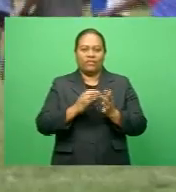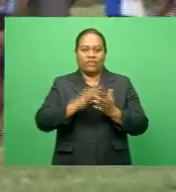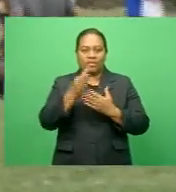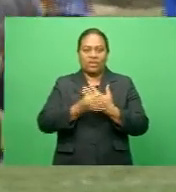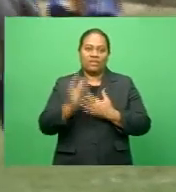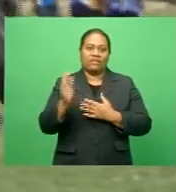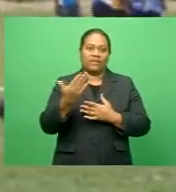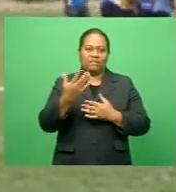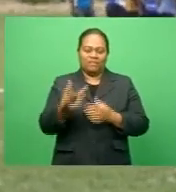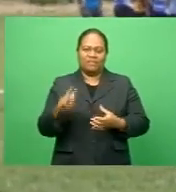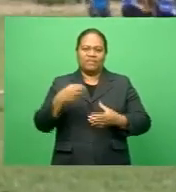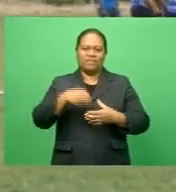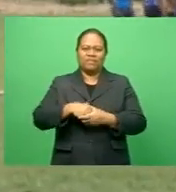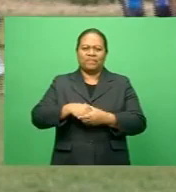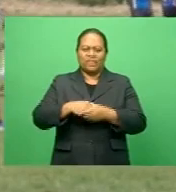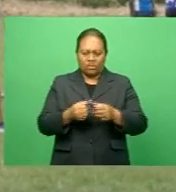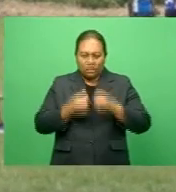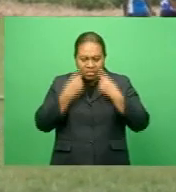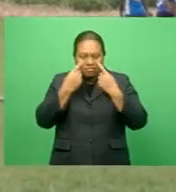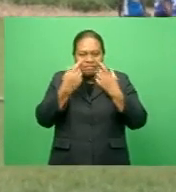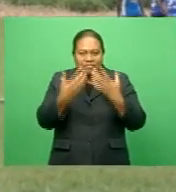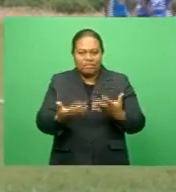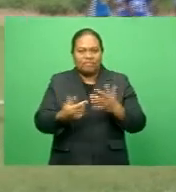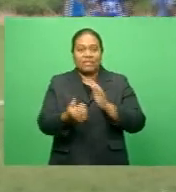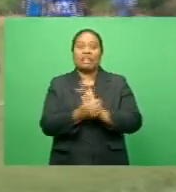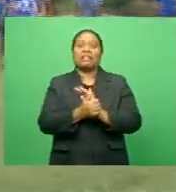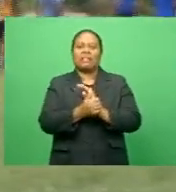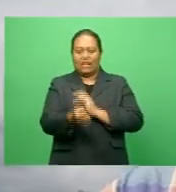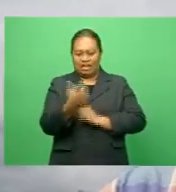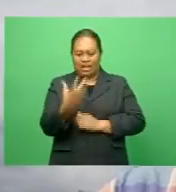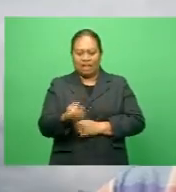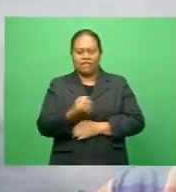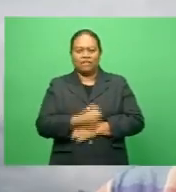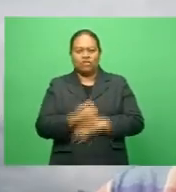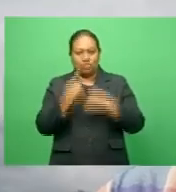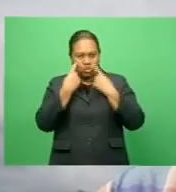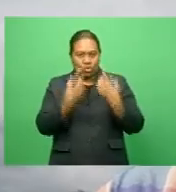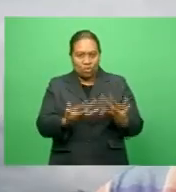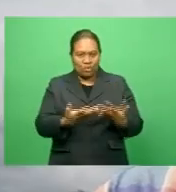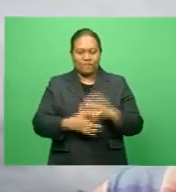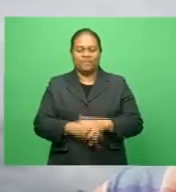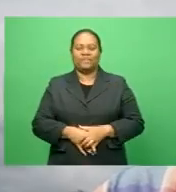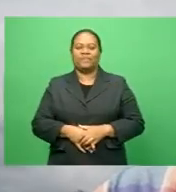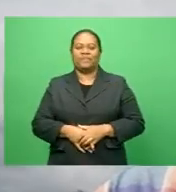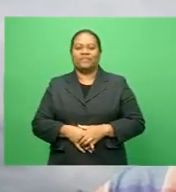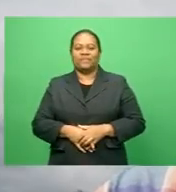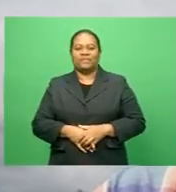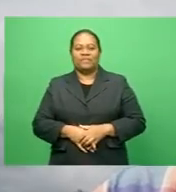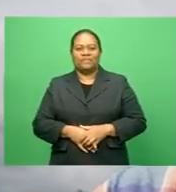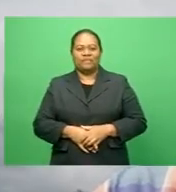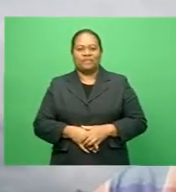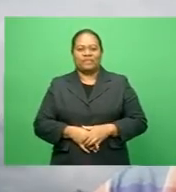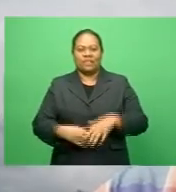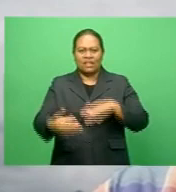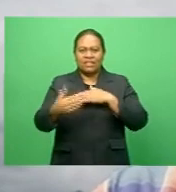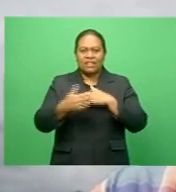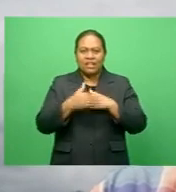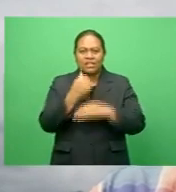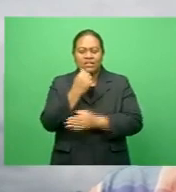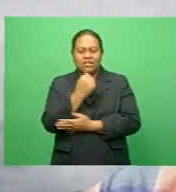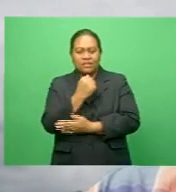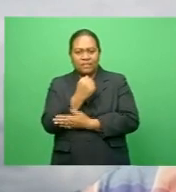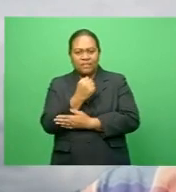for the Federation to explore the untapped talent in the country. Going forward, Touch Fiji will use